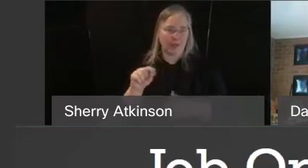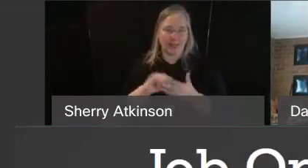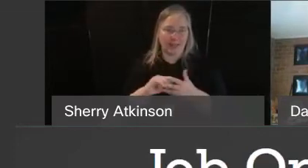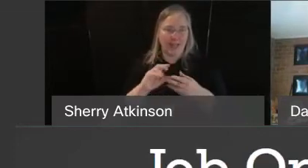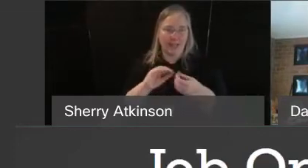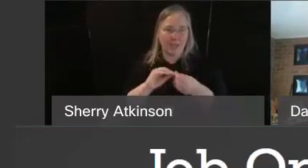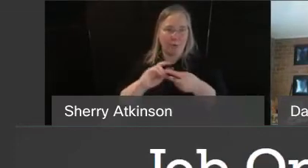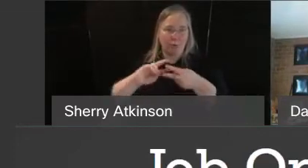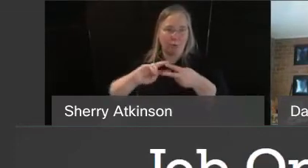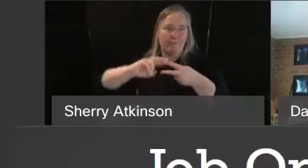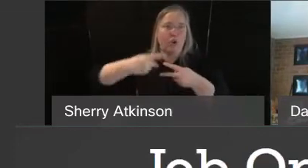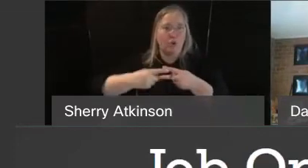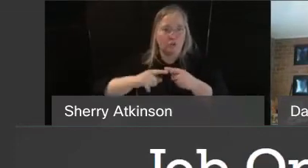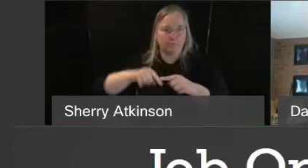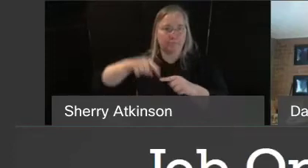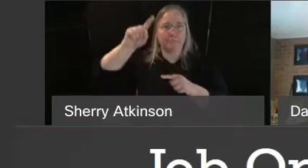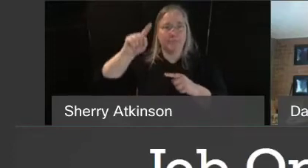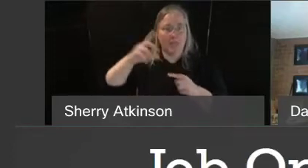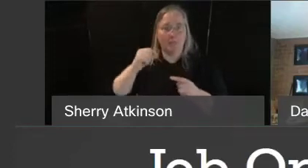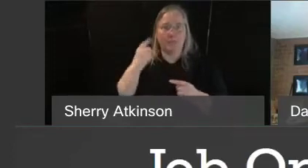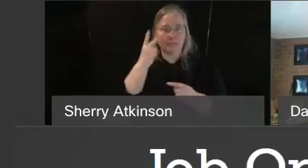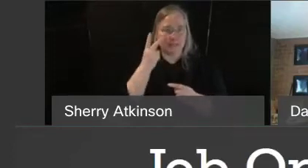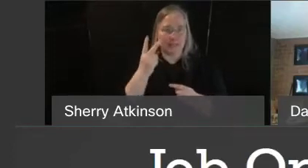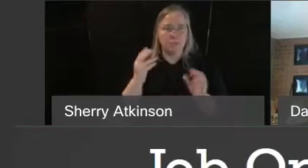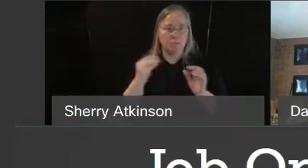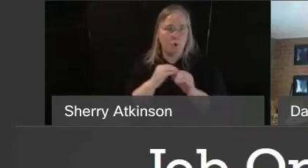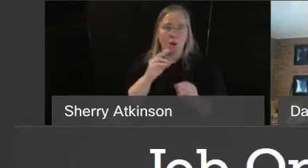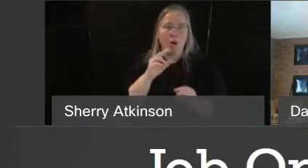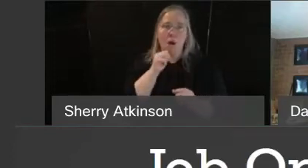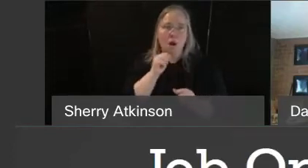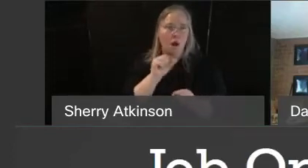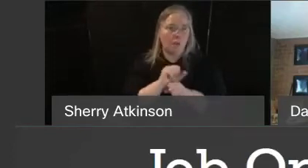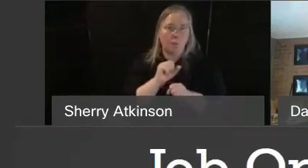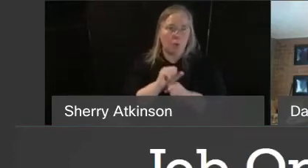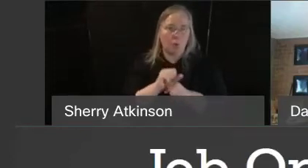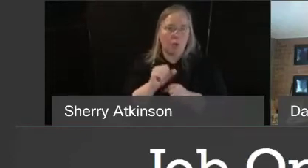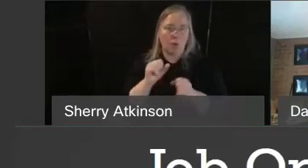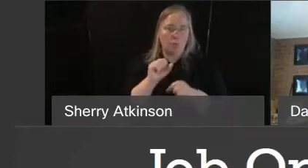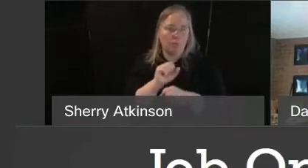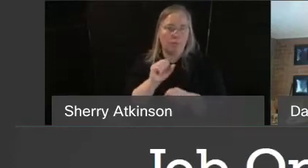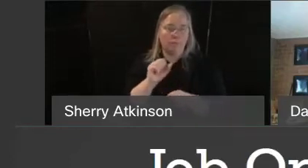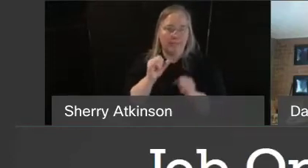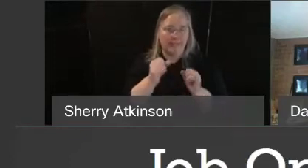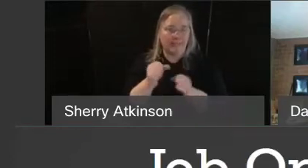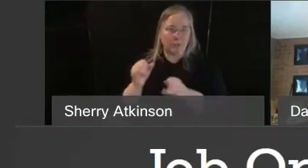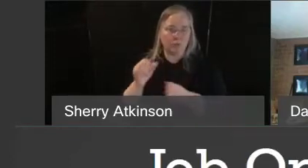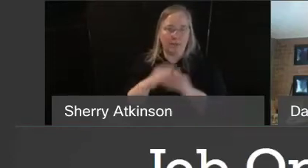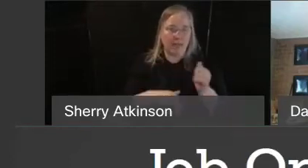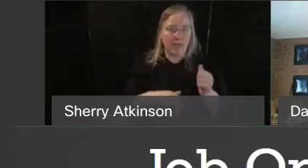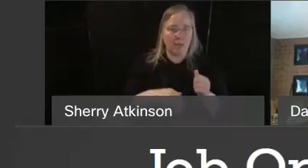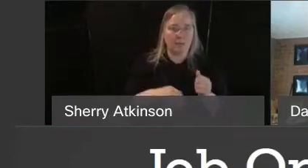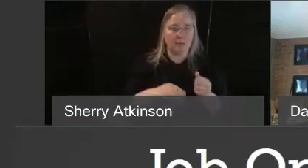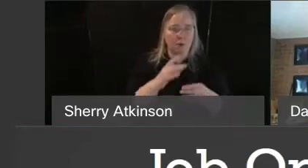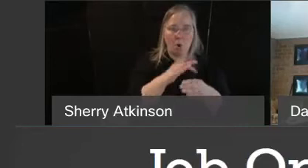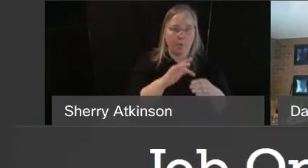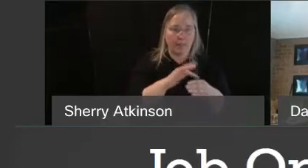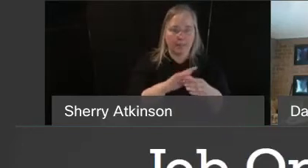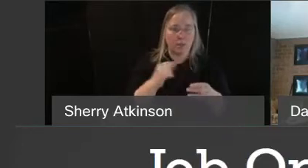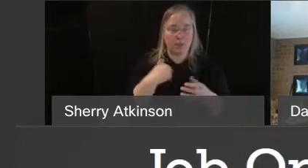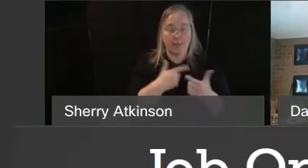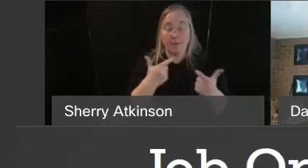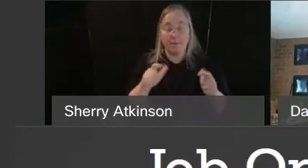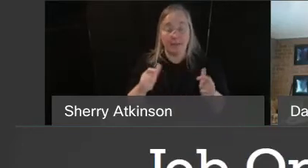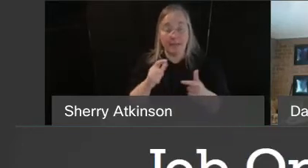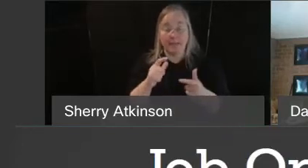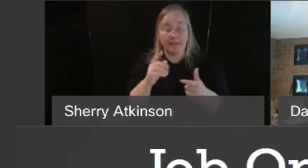we saw there were more unemployed individuals than there are job openings. So we still have a major gap in terms of the number of job openings